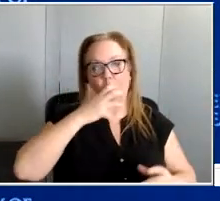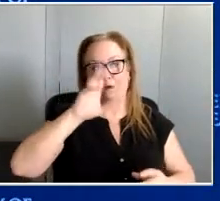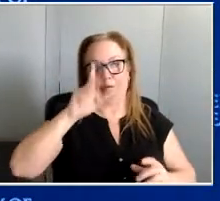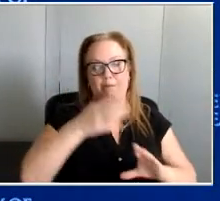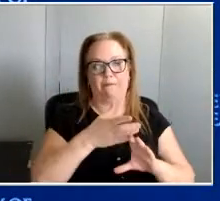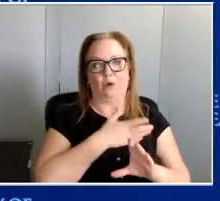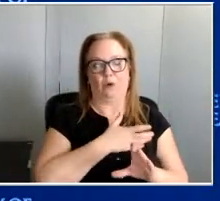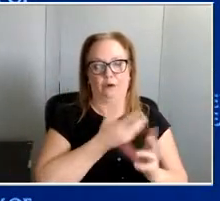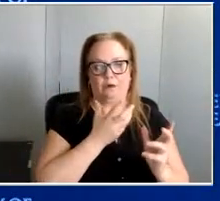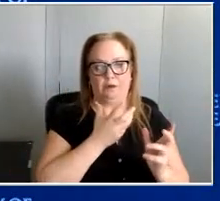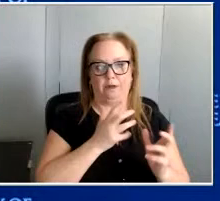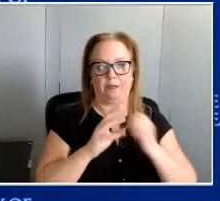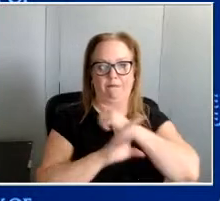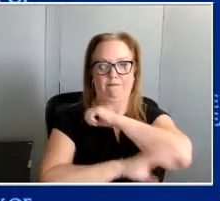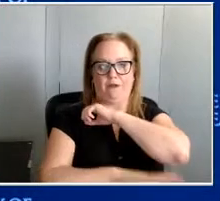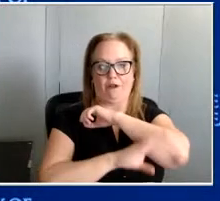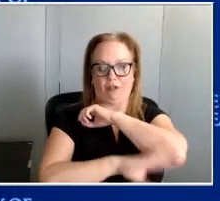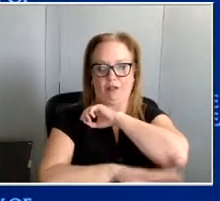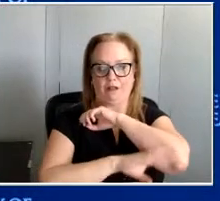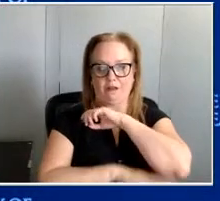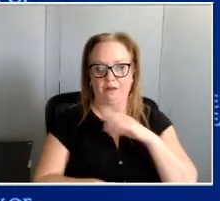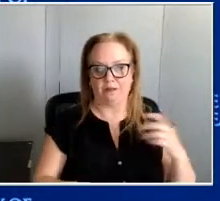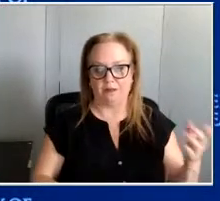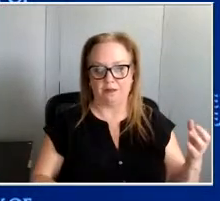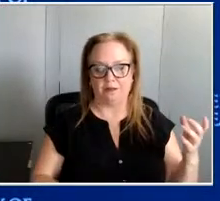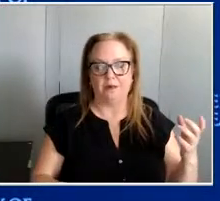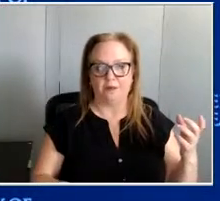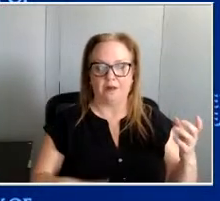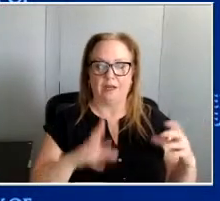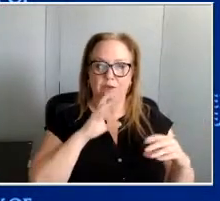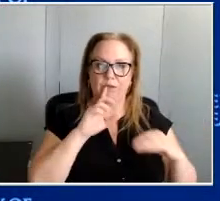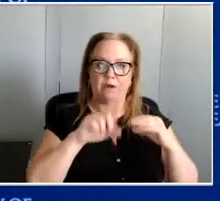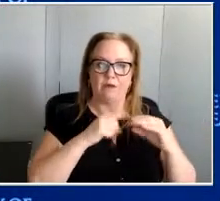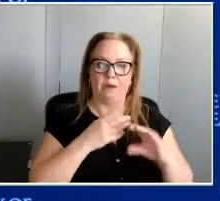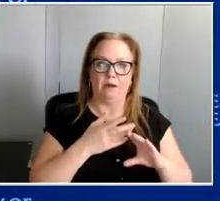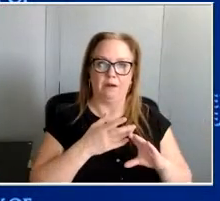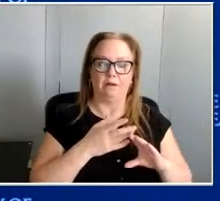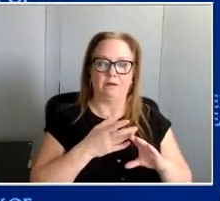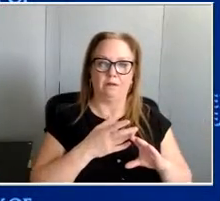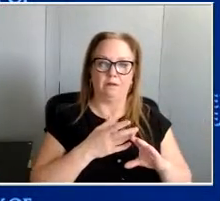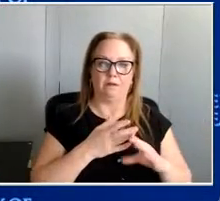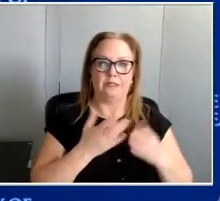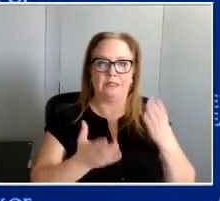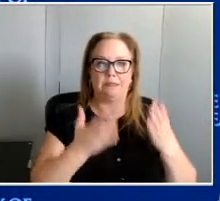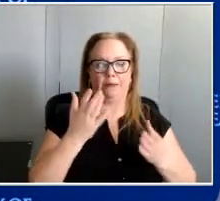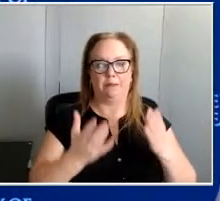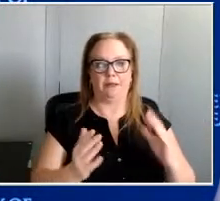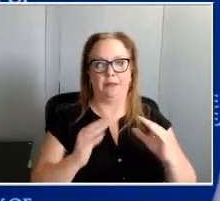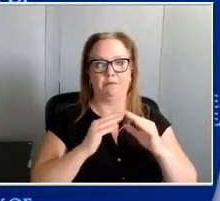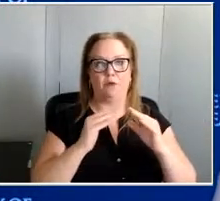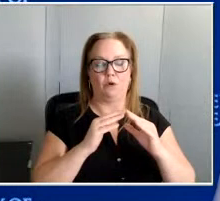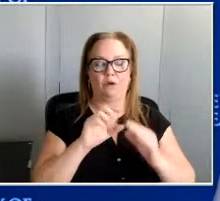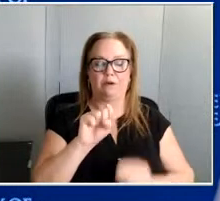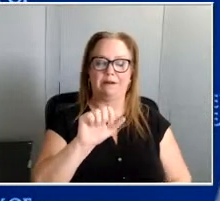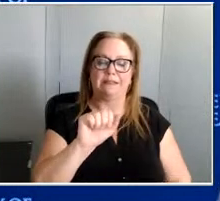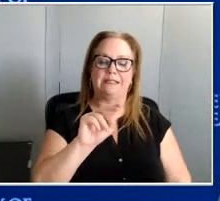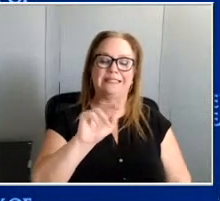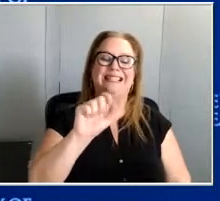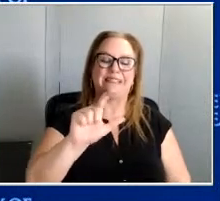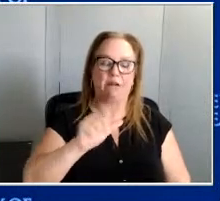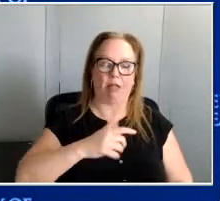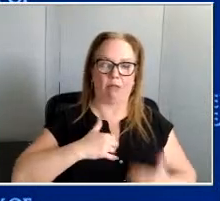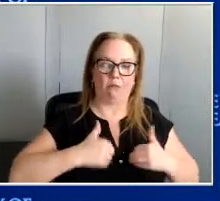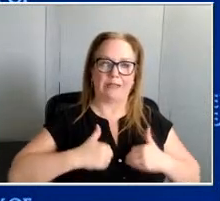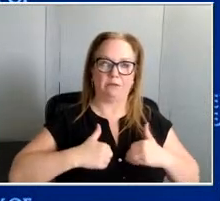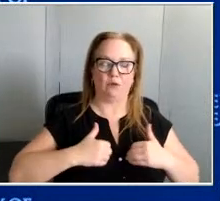into the fall. So like we've talked about a little bit, this may be becoming more of a seasonal respiratory virus, but we